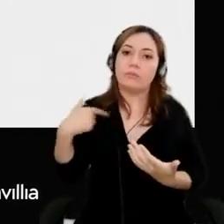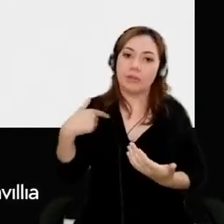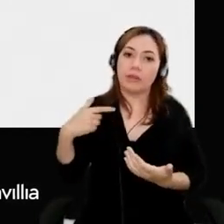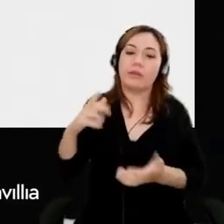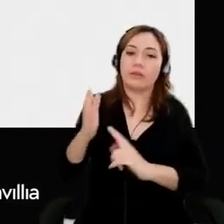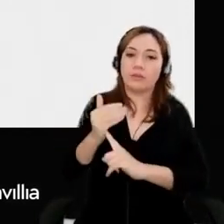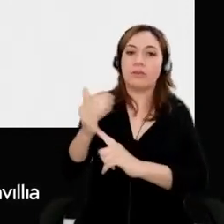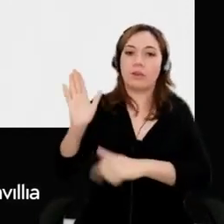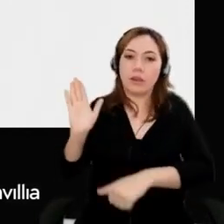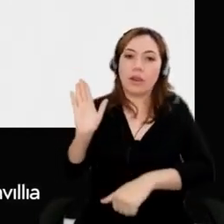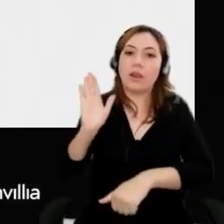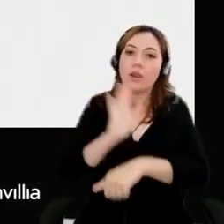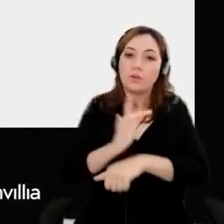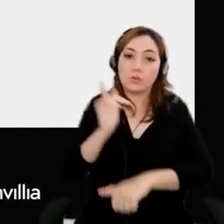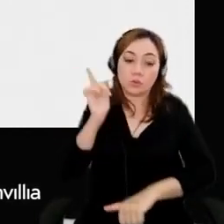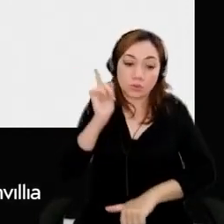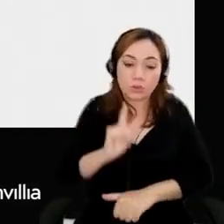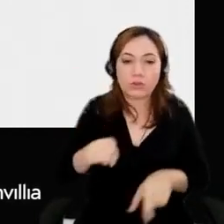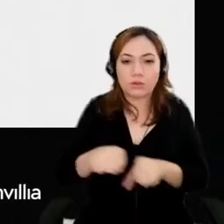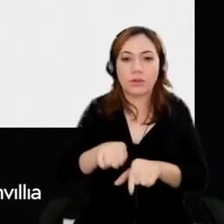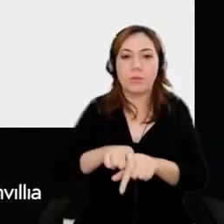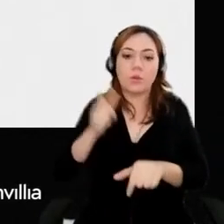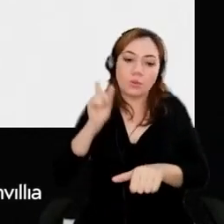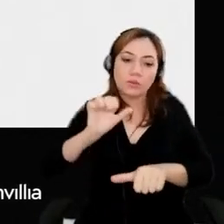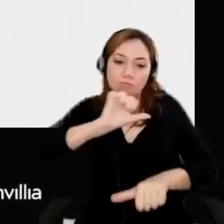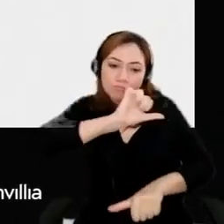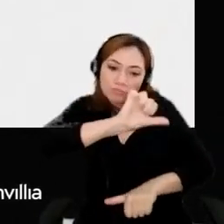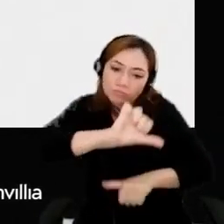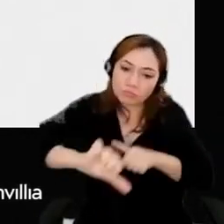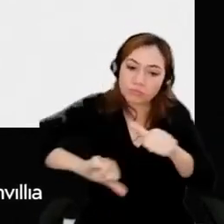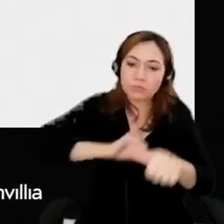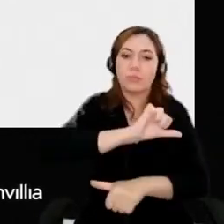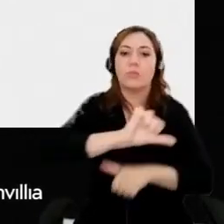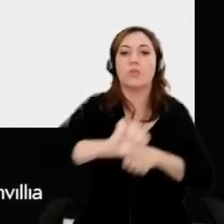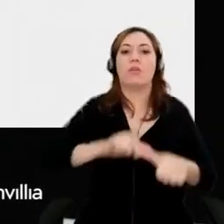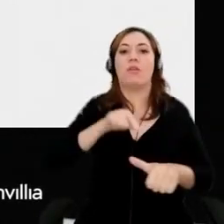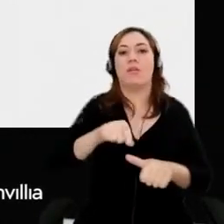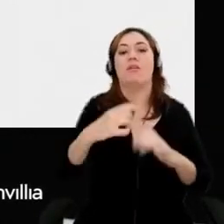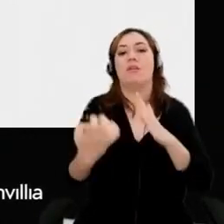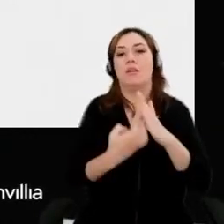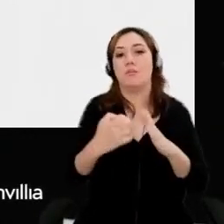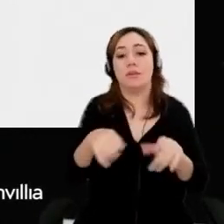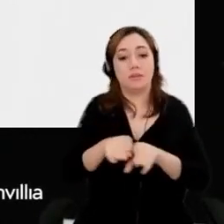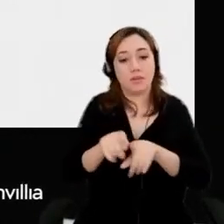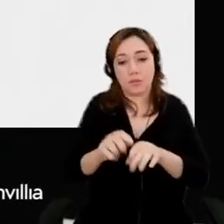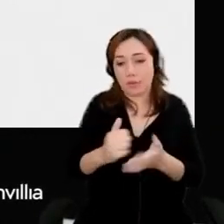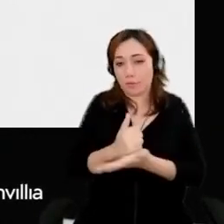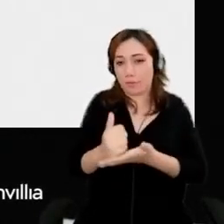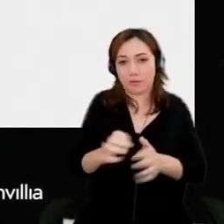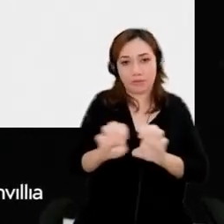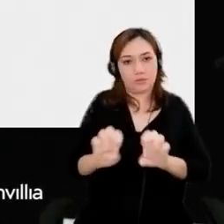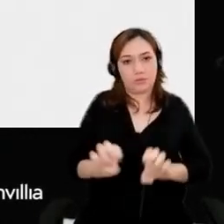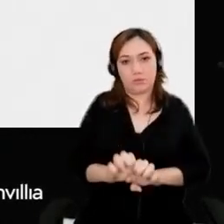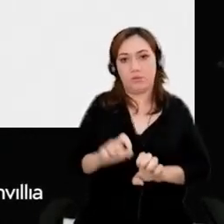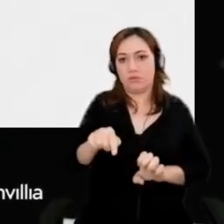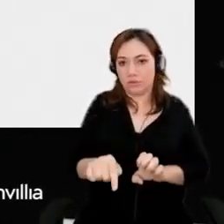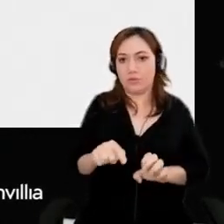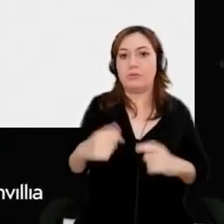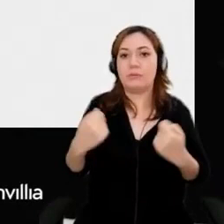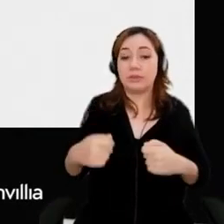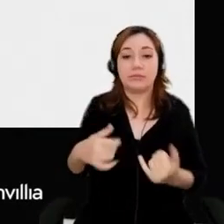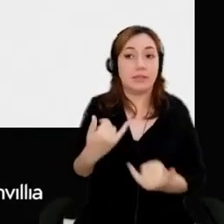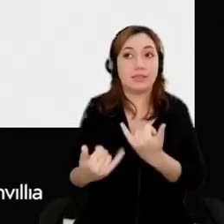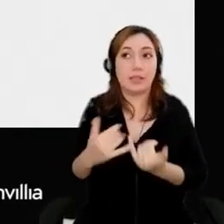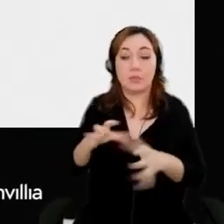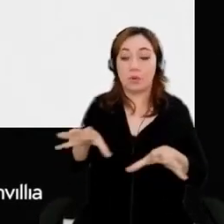organizations, even their structural levels, right, so that they can think of that future. Just like innovation. We have an innovation team. Come on, innovation is something that